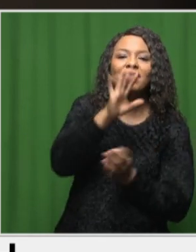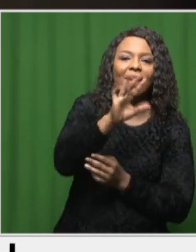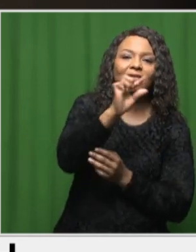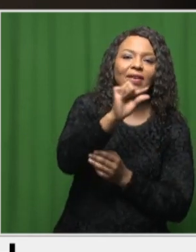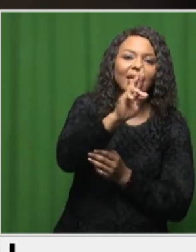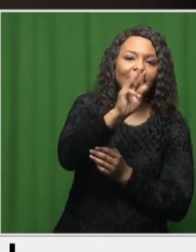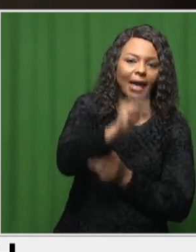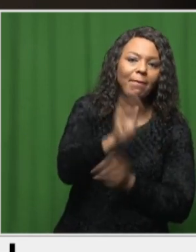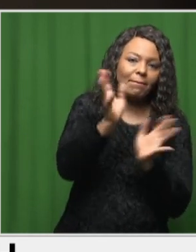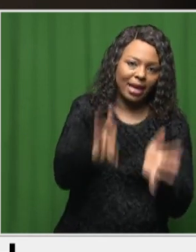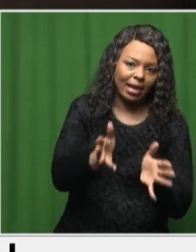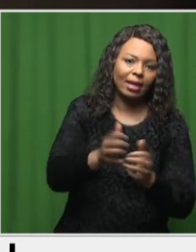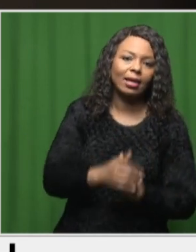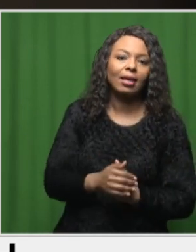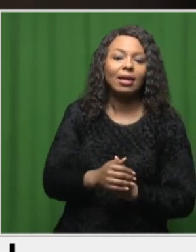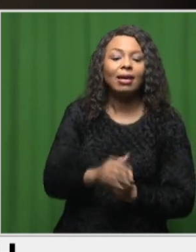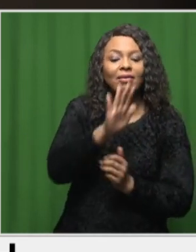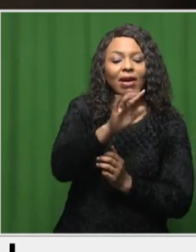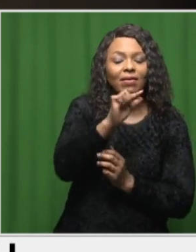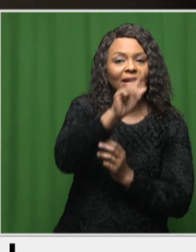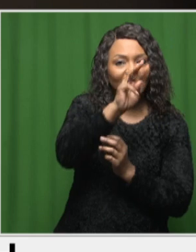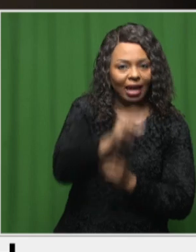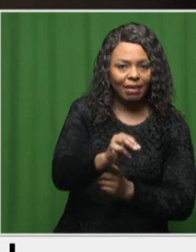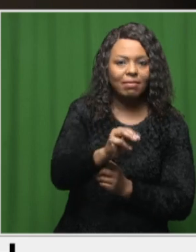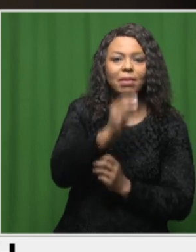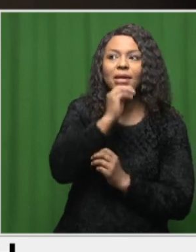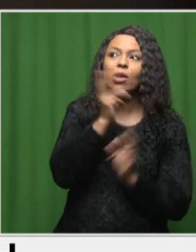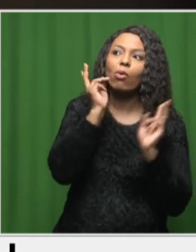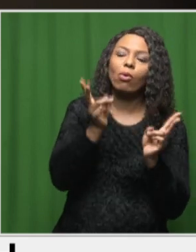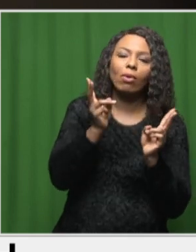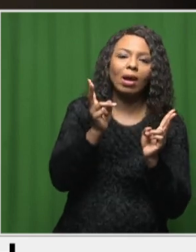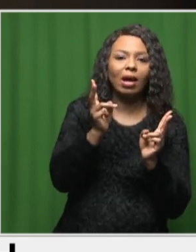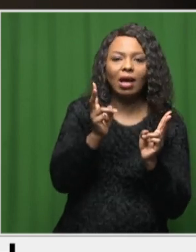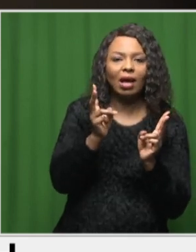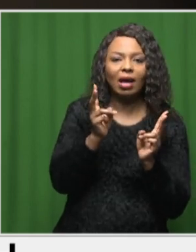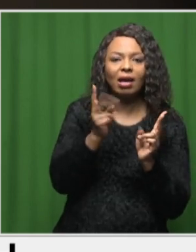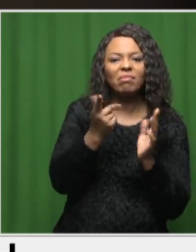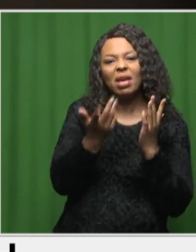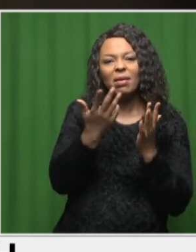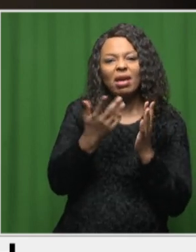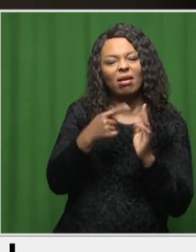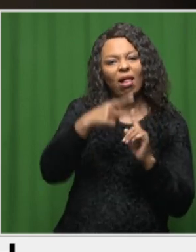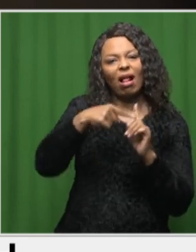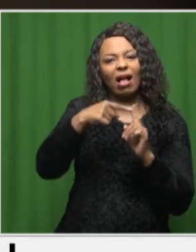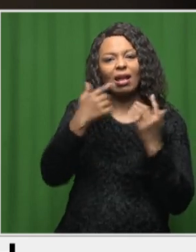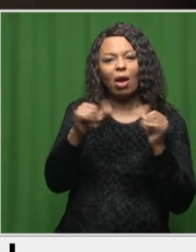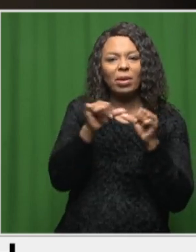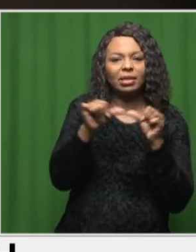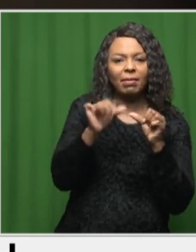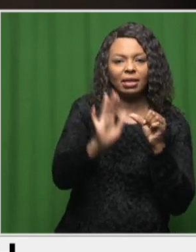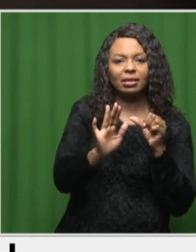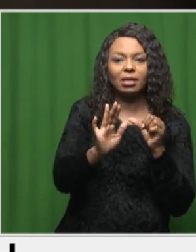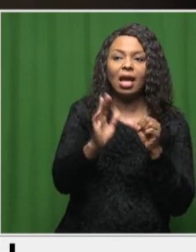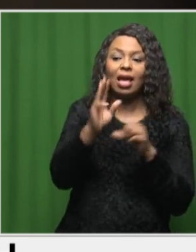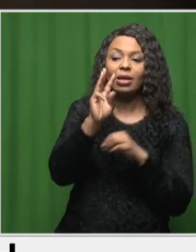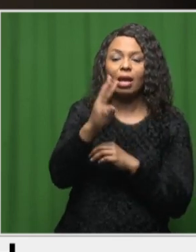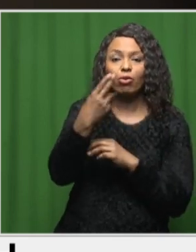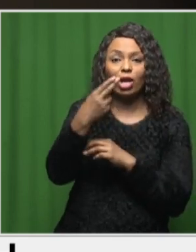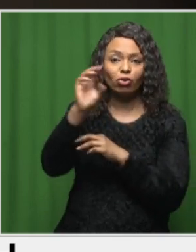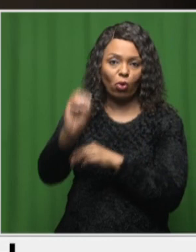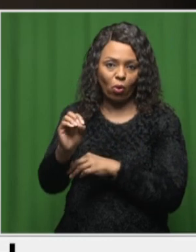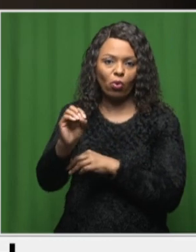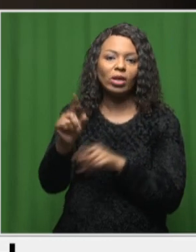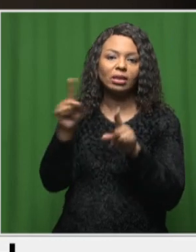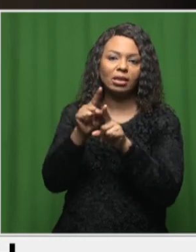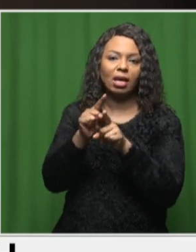And that is 5 grams is sort of the rough equivalent of a level teaspoon, I would say. And so the World Health Organization also works